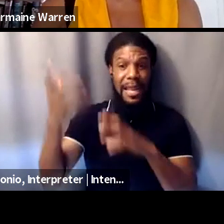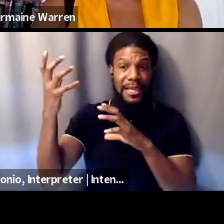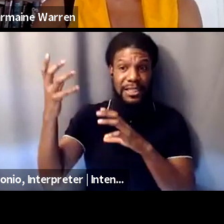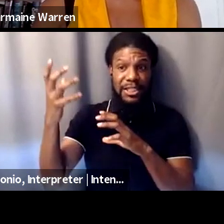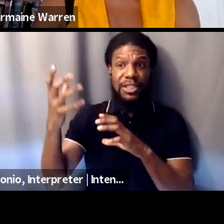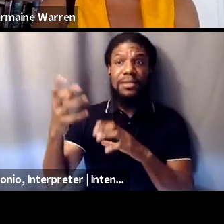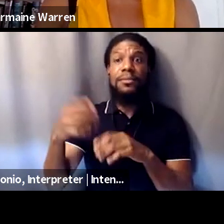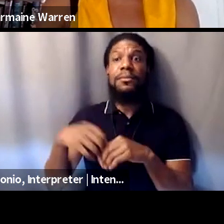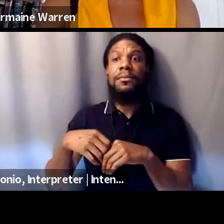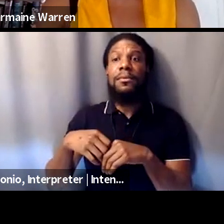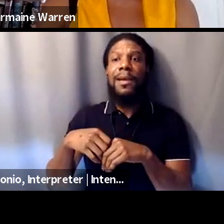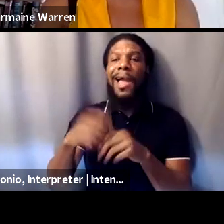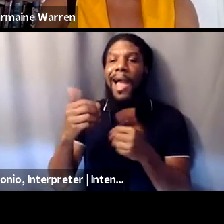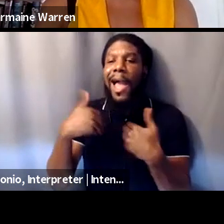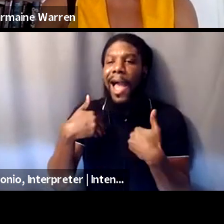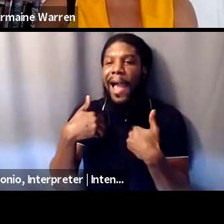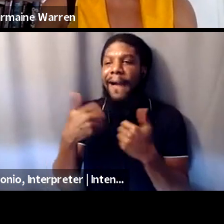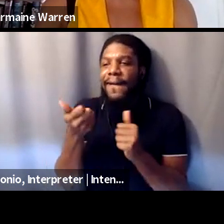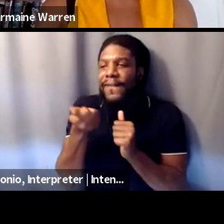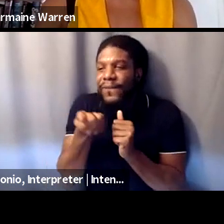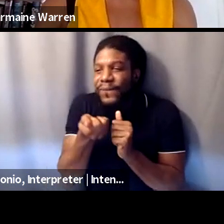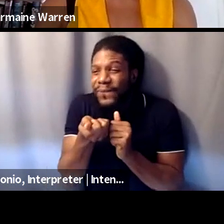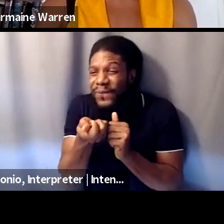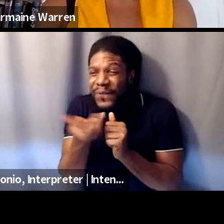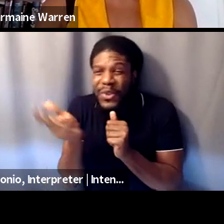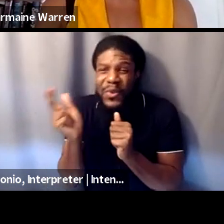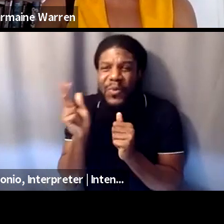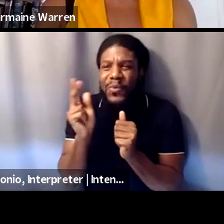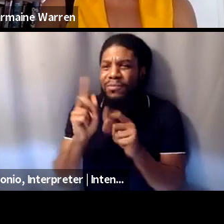six pieces in their like